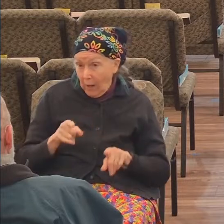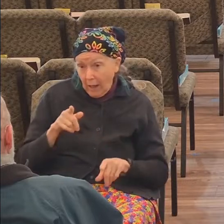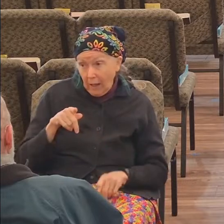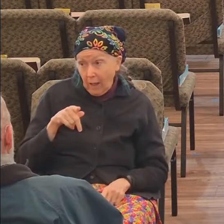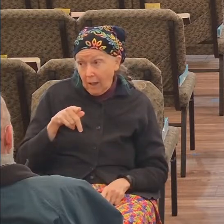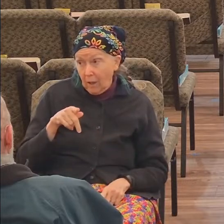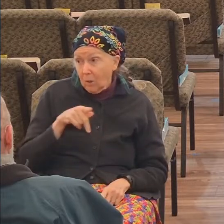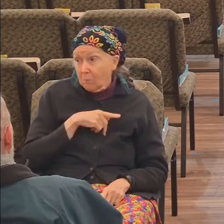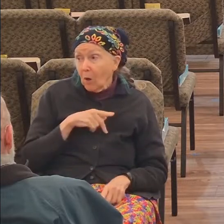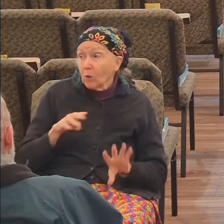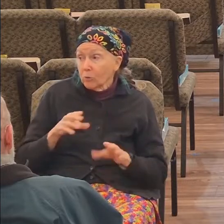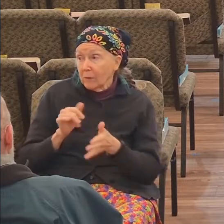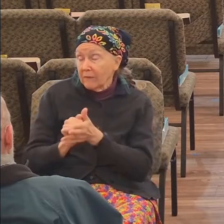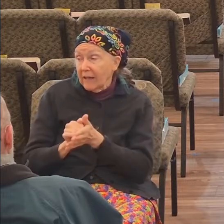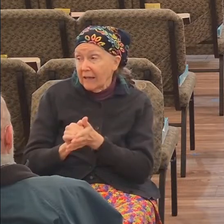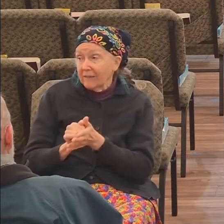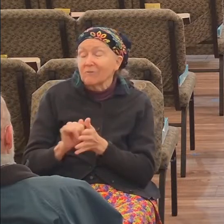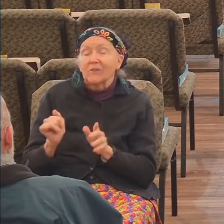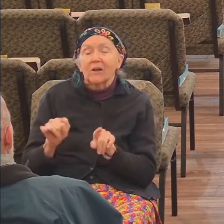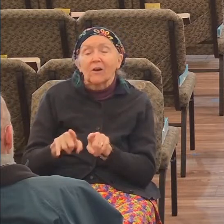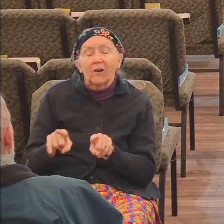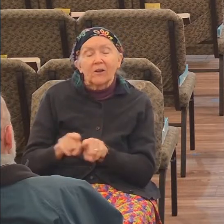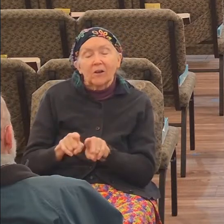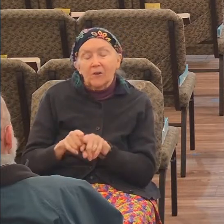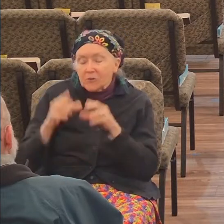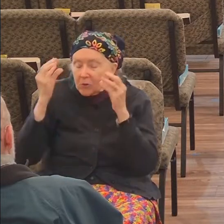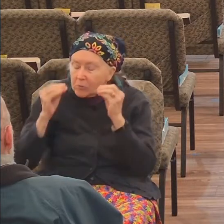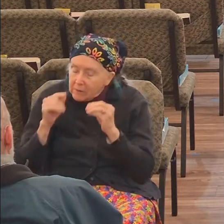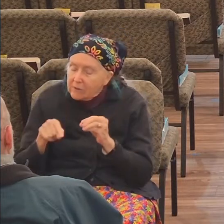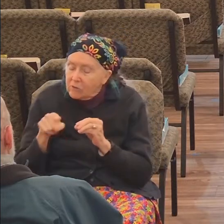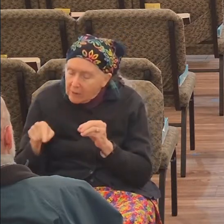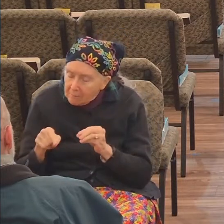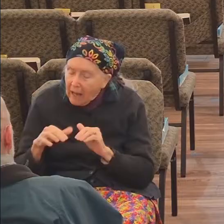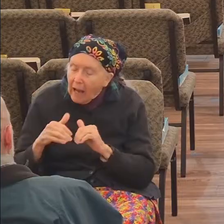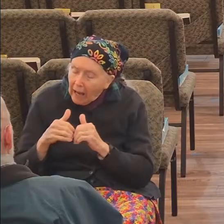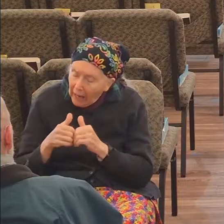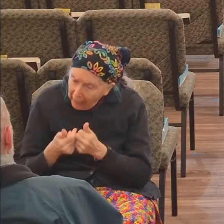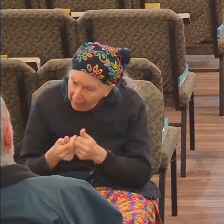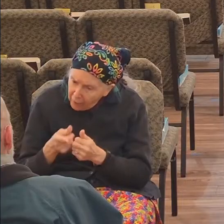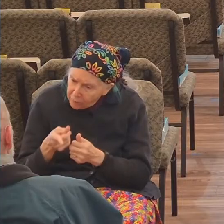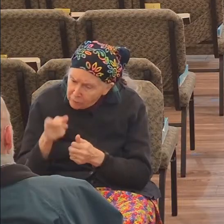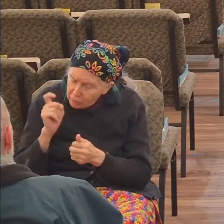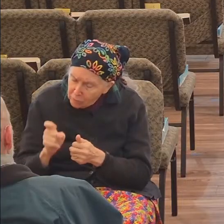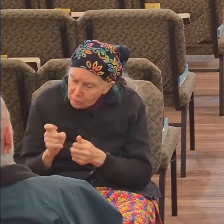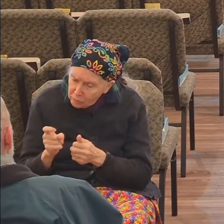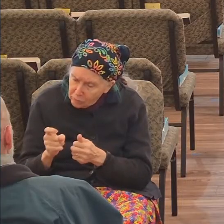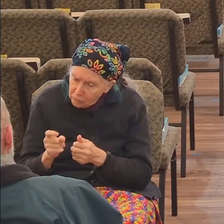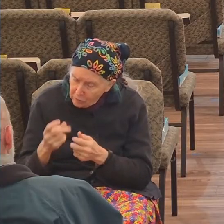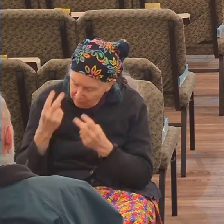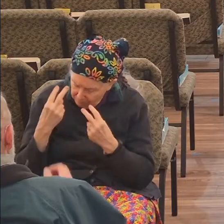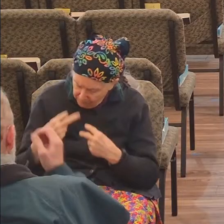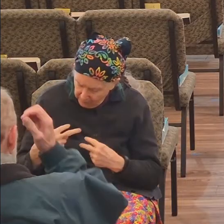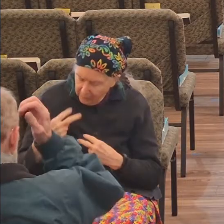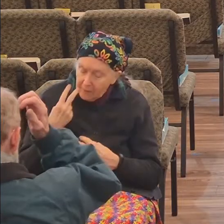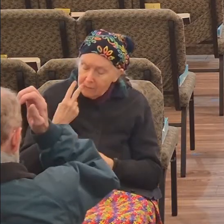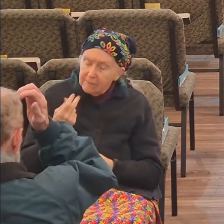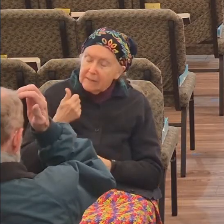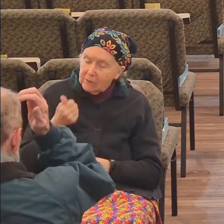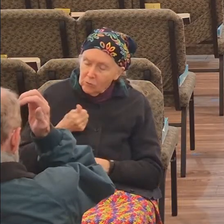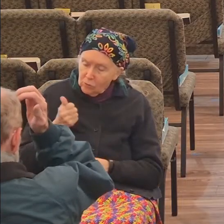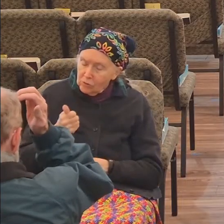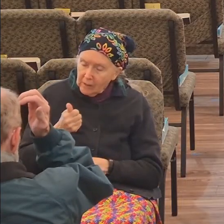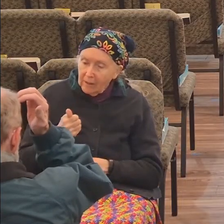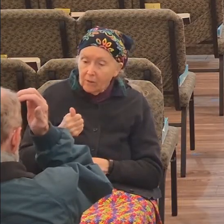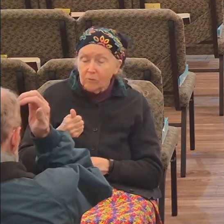also teaching them how to see themselves, okay? He's teaching them how to see themselves and reminding them of who they